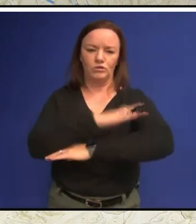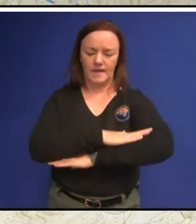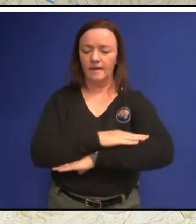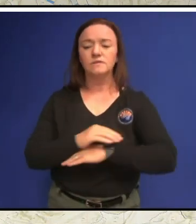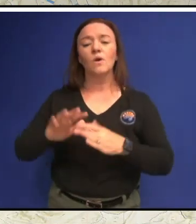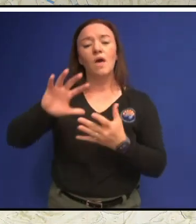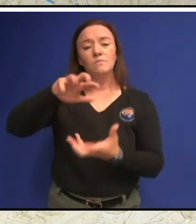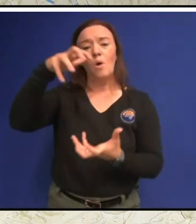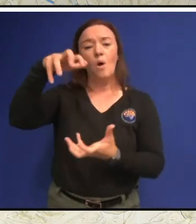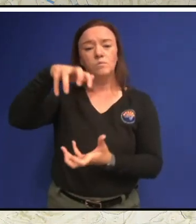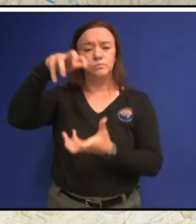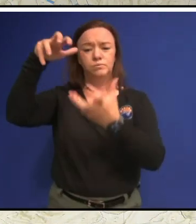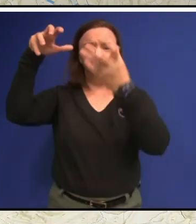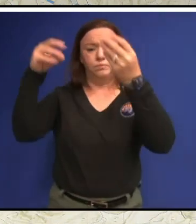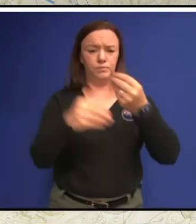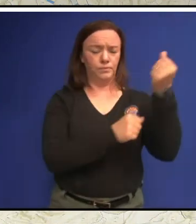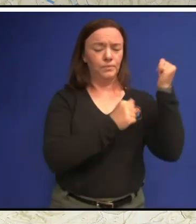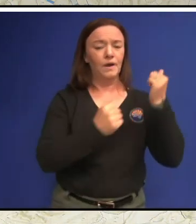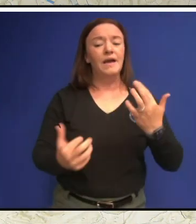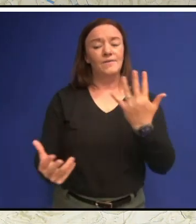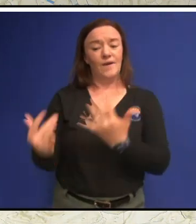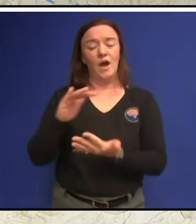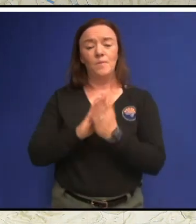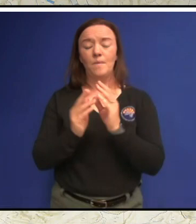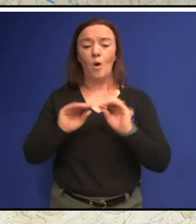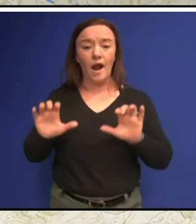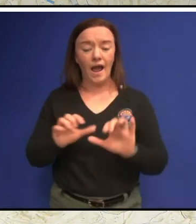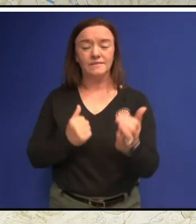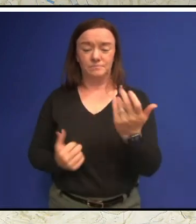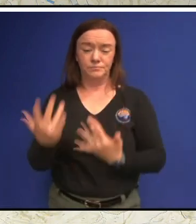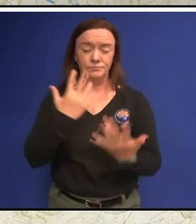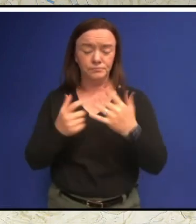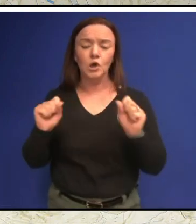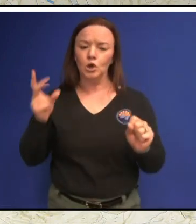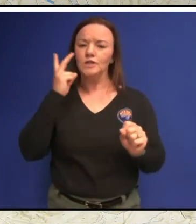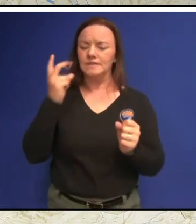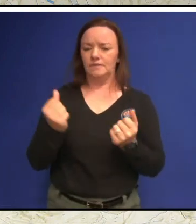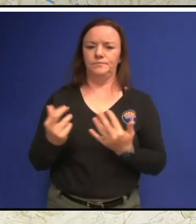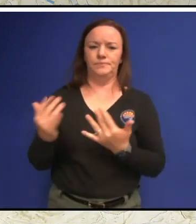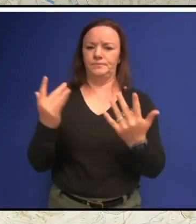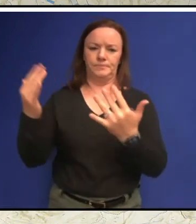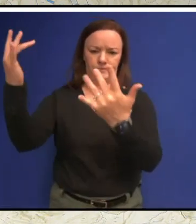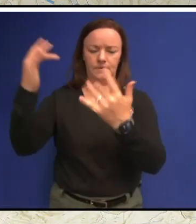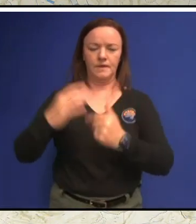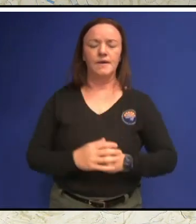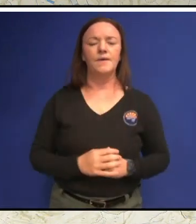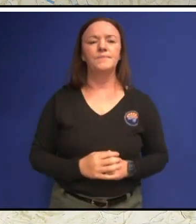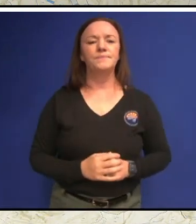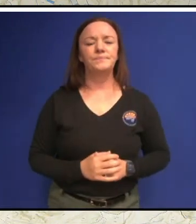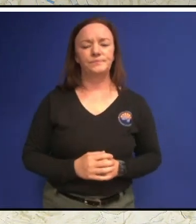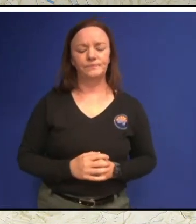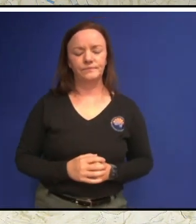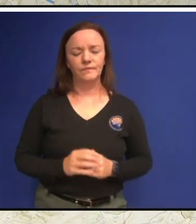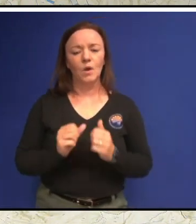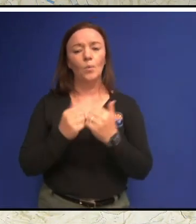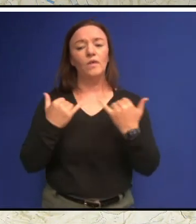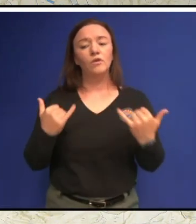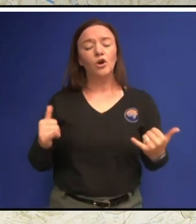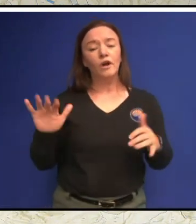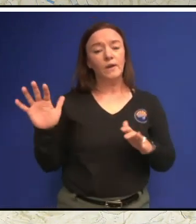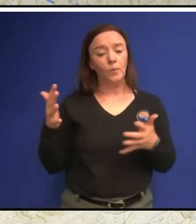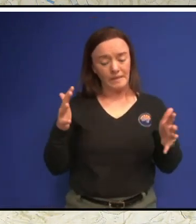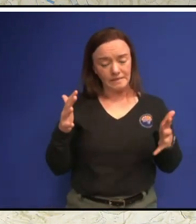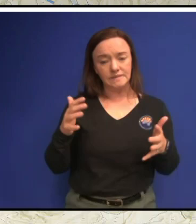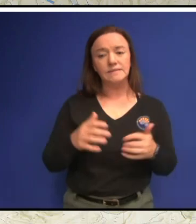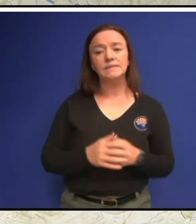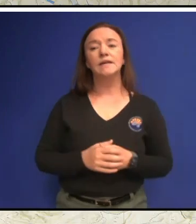becomes more active, there's a real potential to see this fire growing. That growth underneath the prevailing southwesterly winds isn't